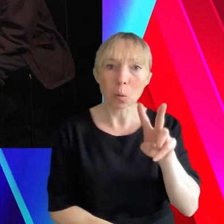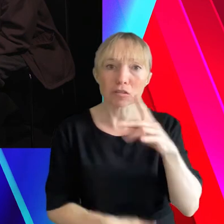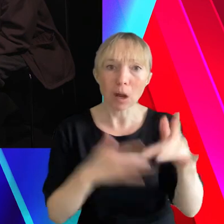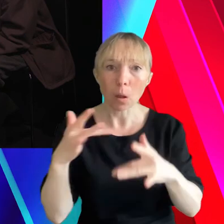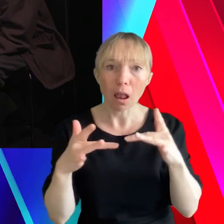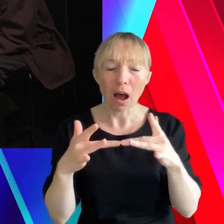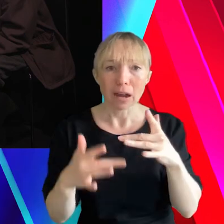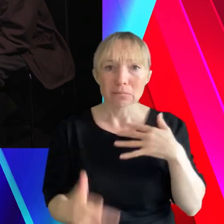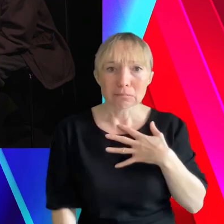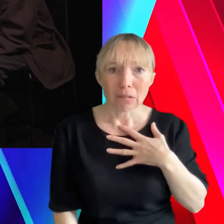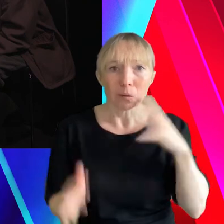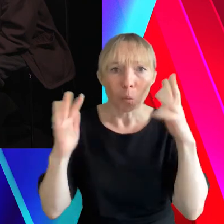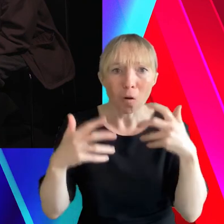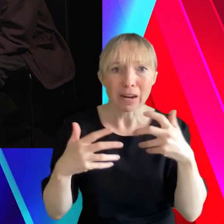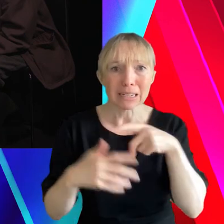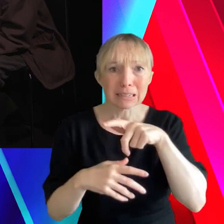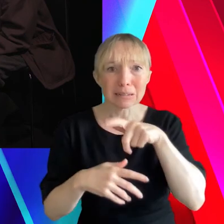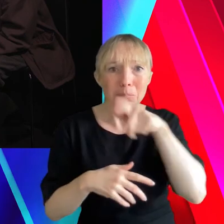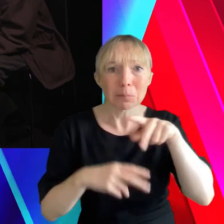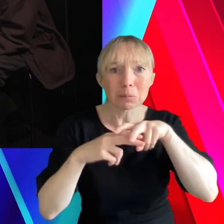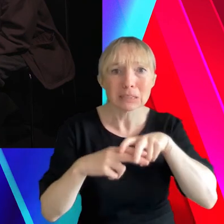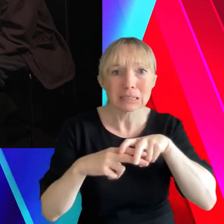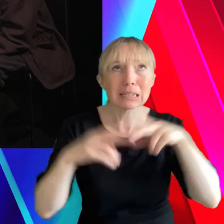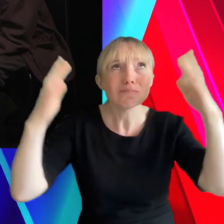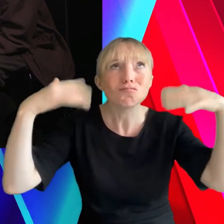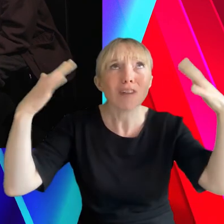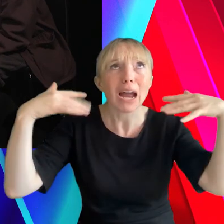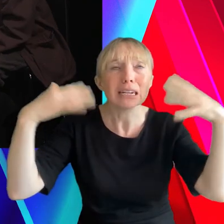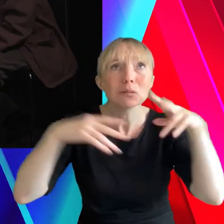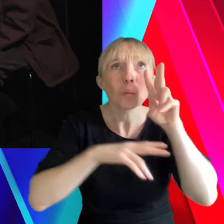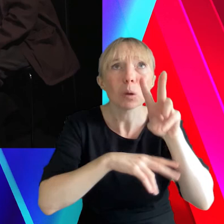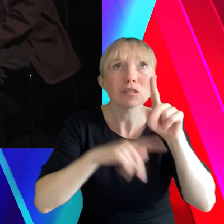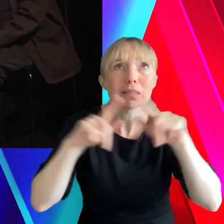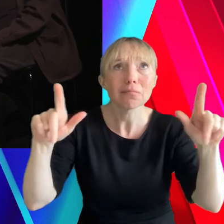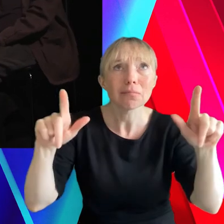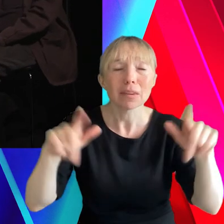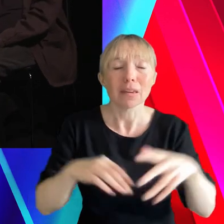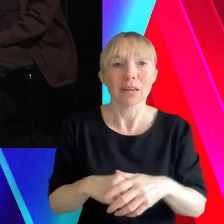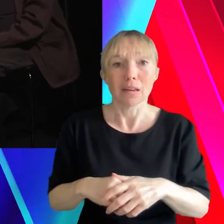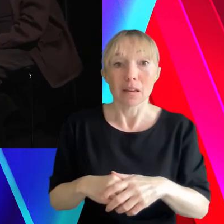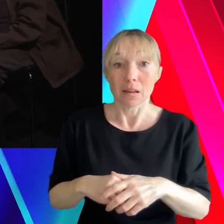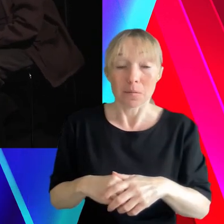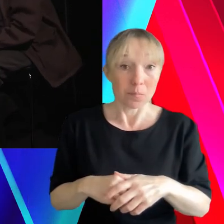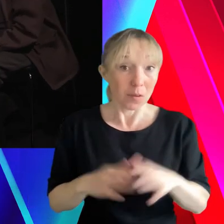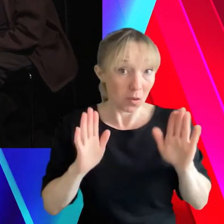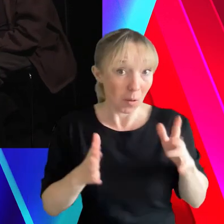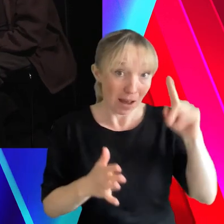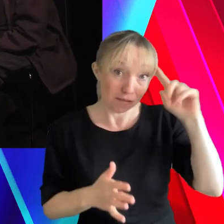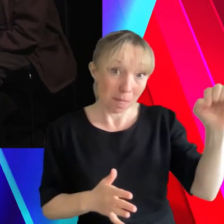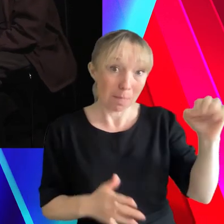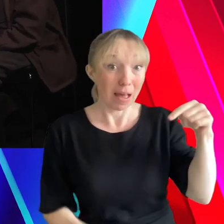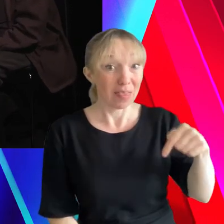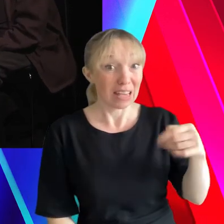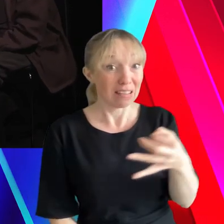was worried about how long will people sit under the rain to watch the film, because they all... Well, you have to remember that in these